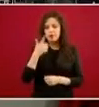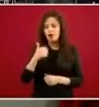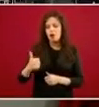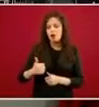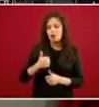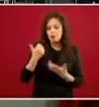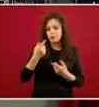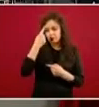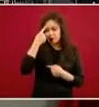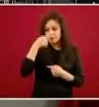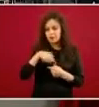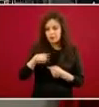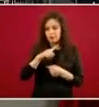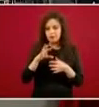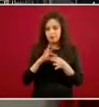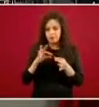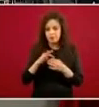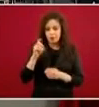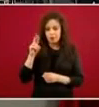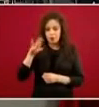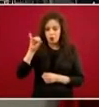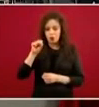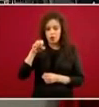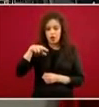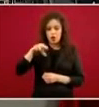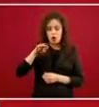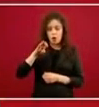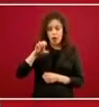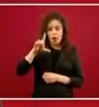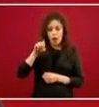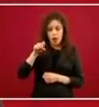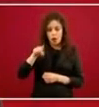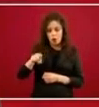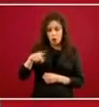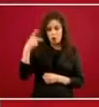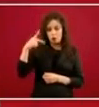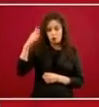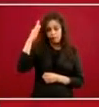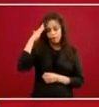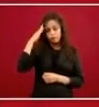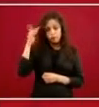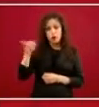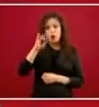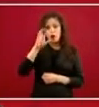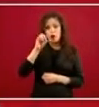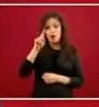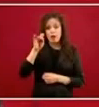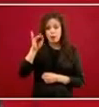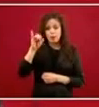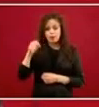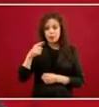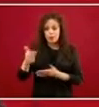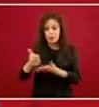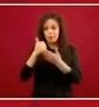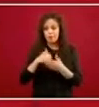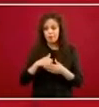is no evidence to indicate that this is a generalized phenomenon that should be a concern.